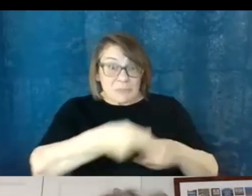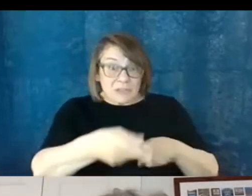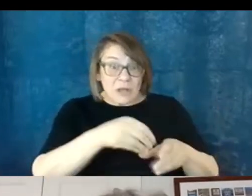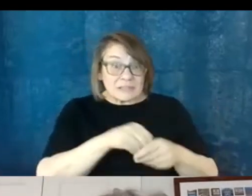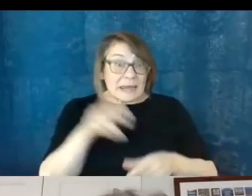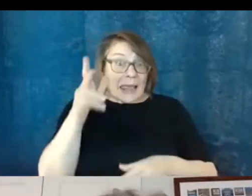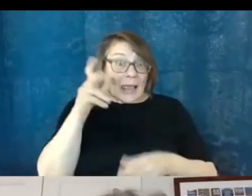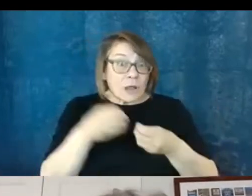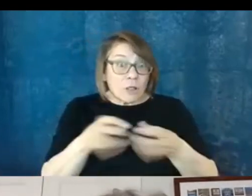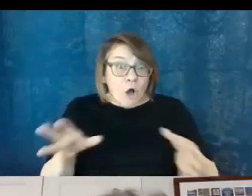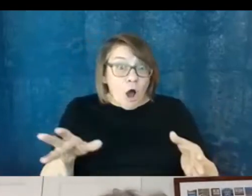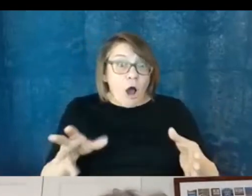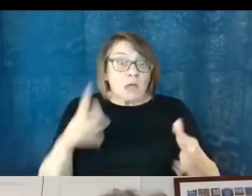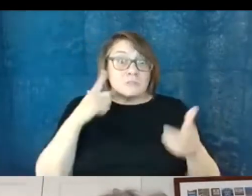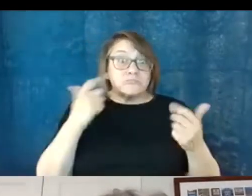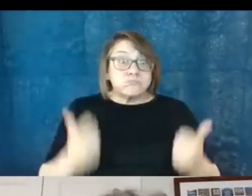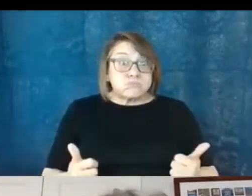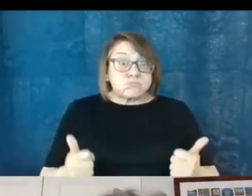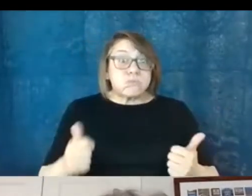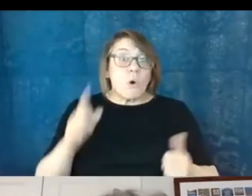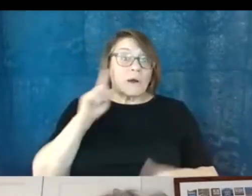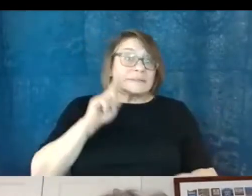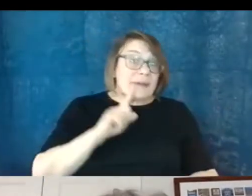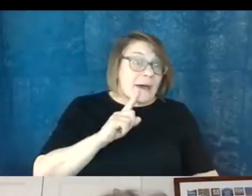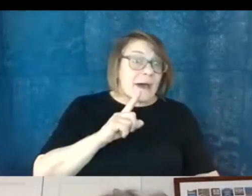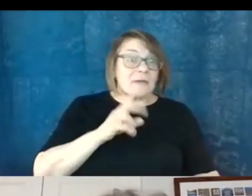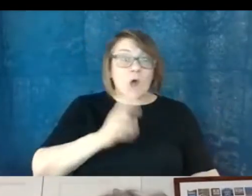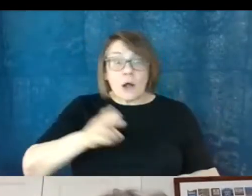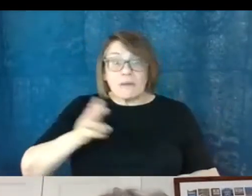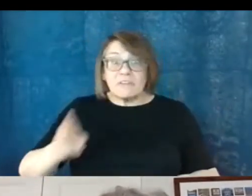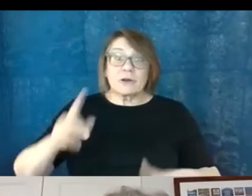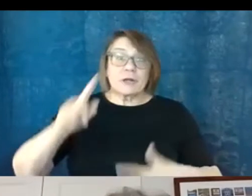know, hearing, deaf, hard of hearing,